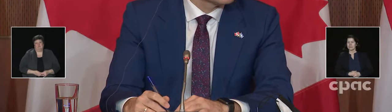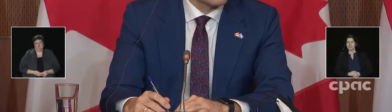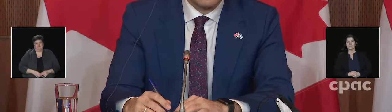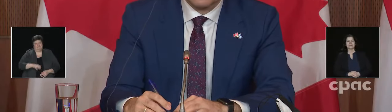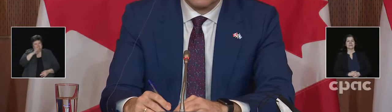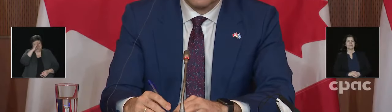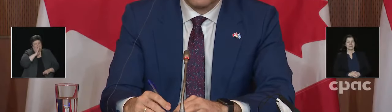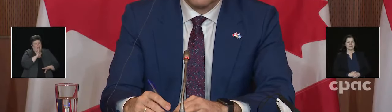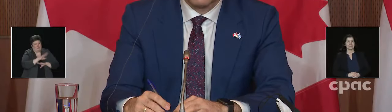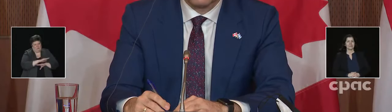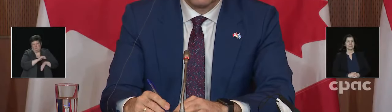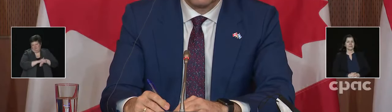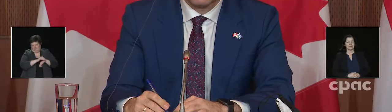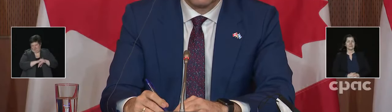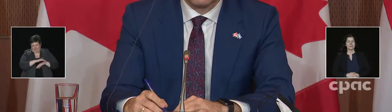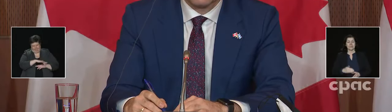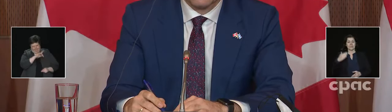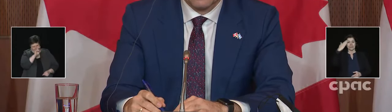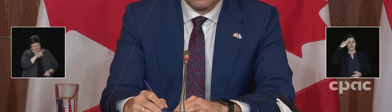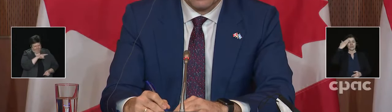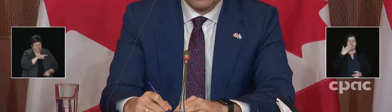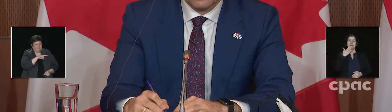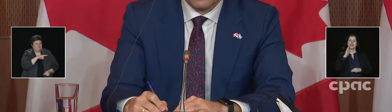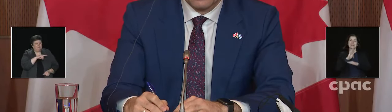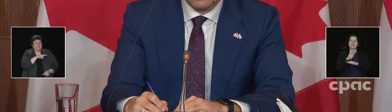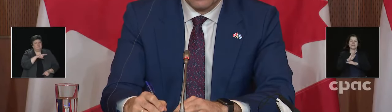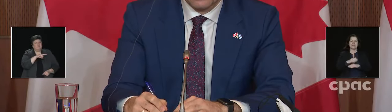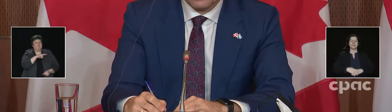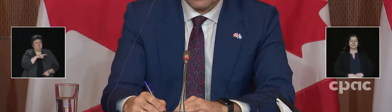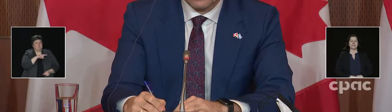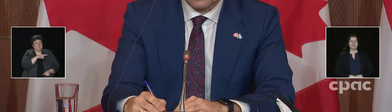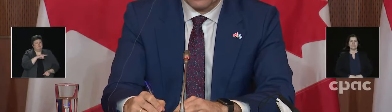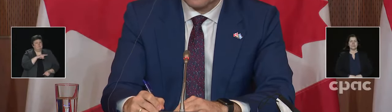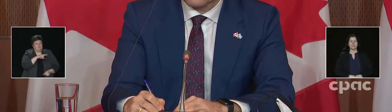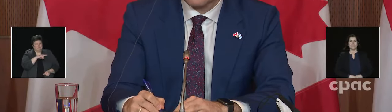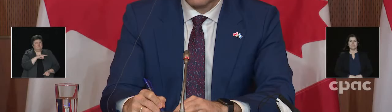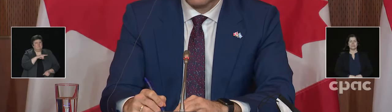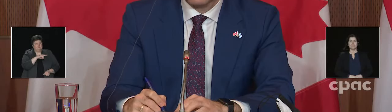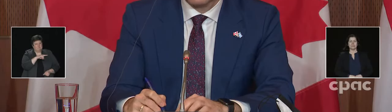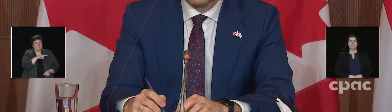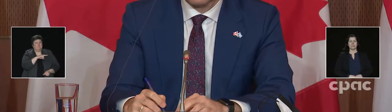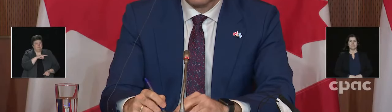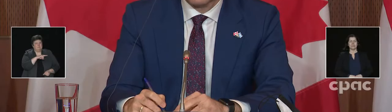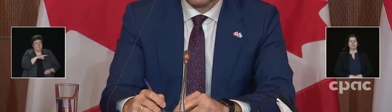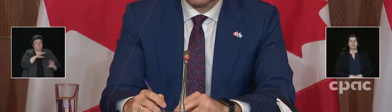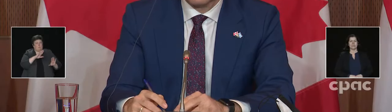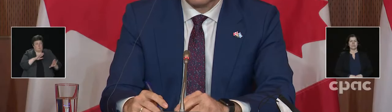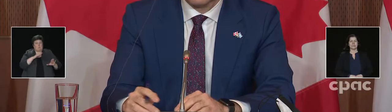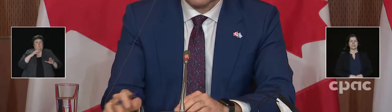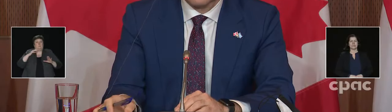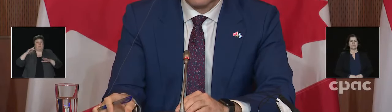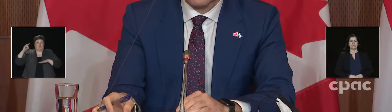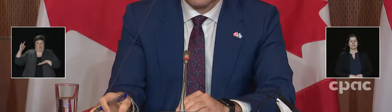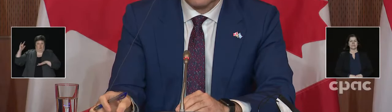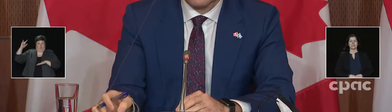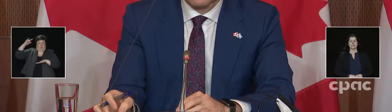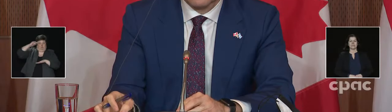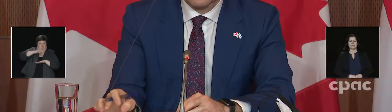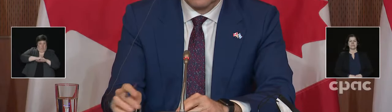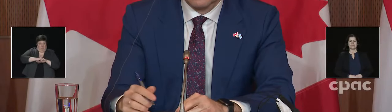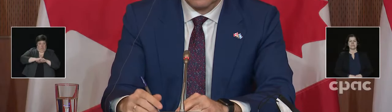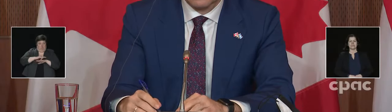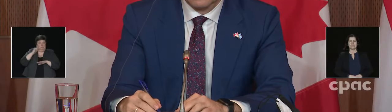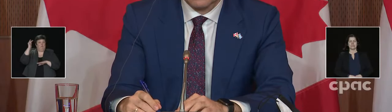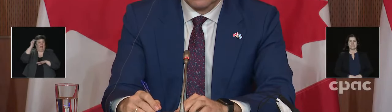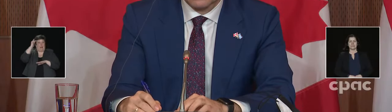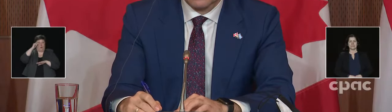Yes, good afternoon. Thanks very much. Just on the arrival testing regime that we have at the airport, we have